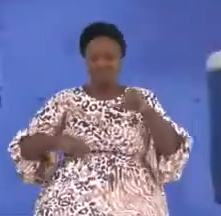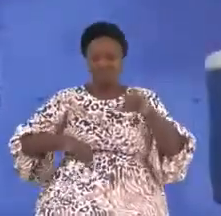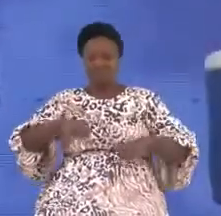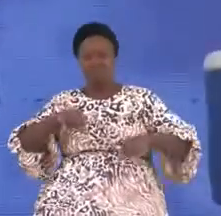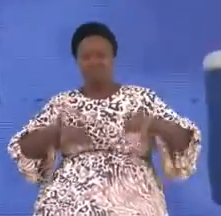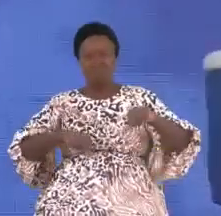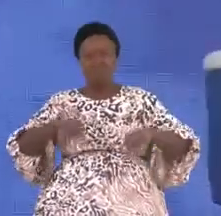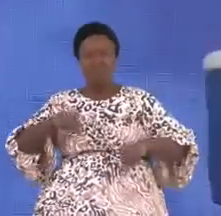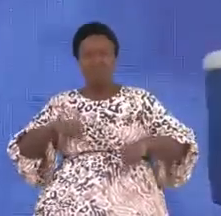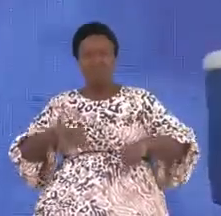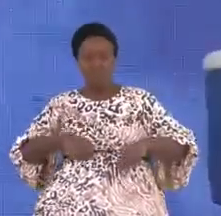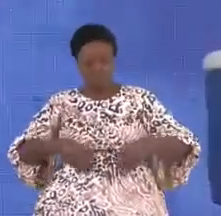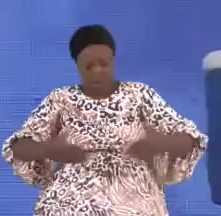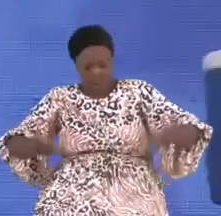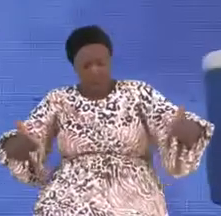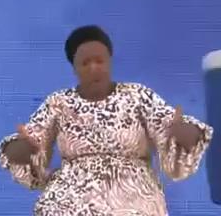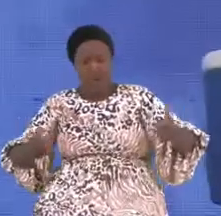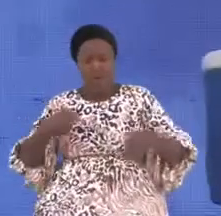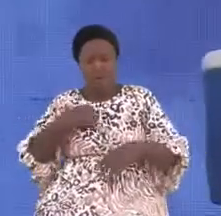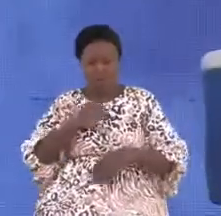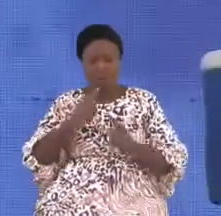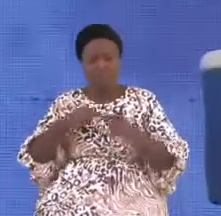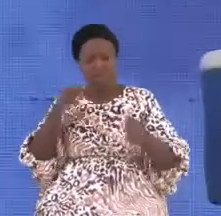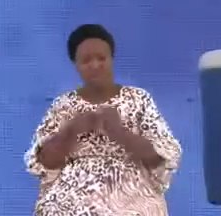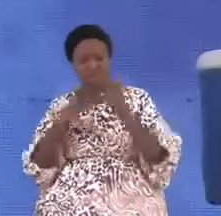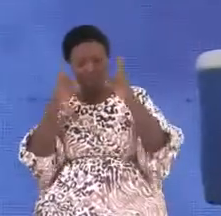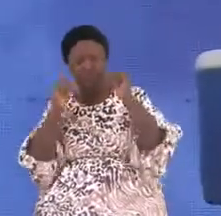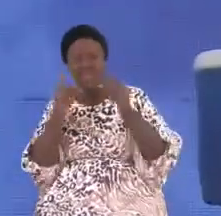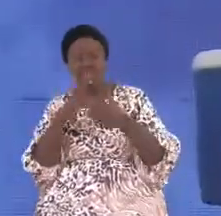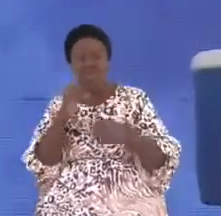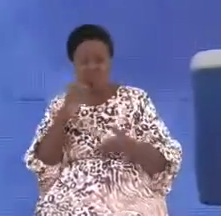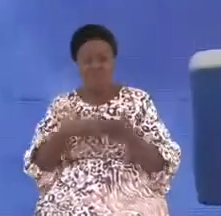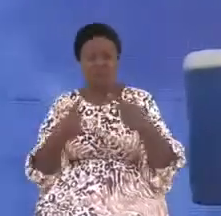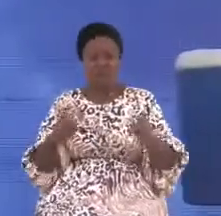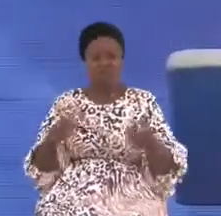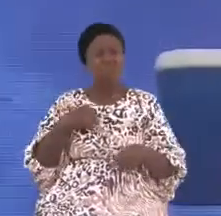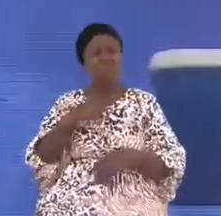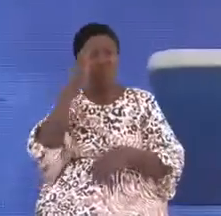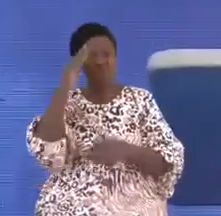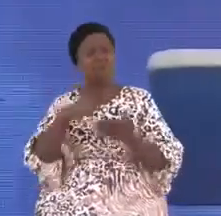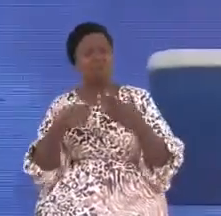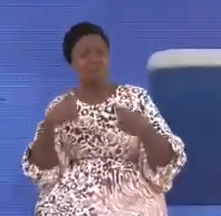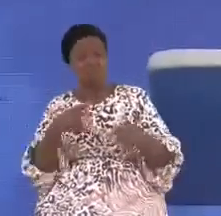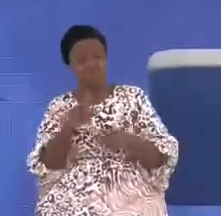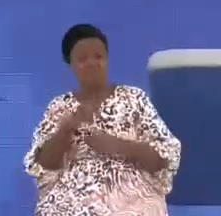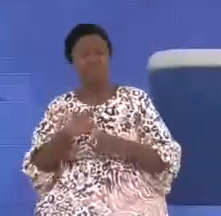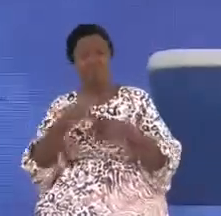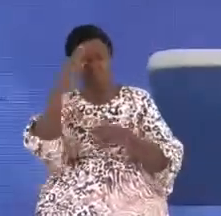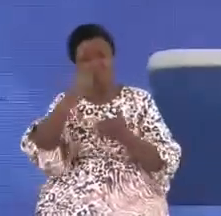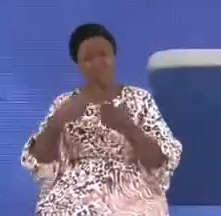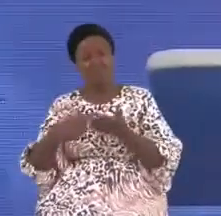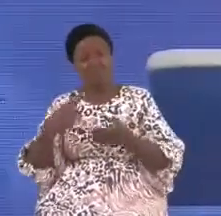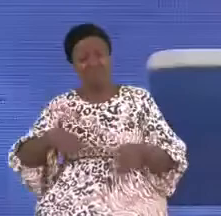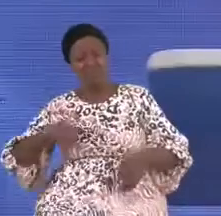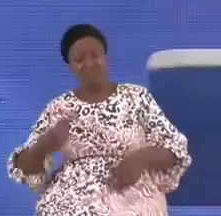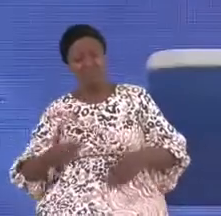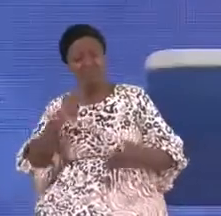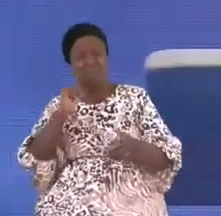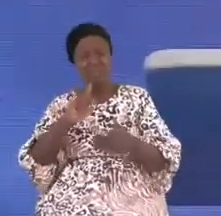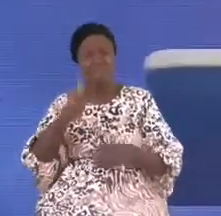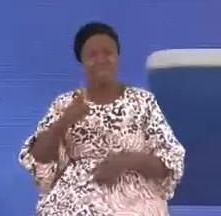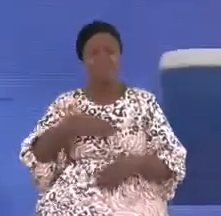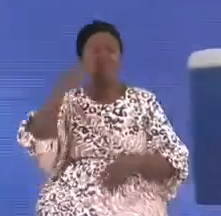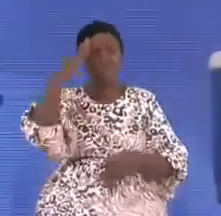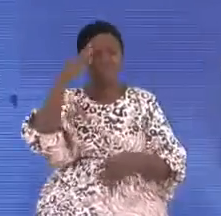yes we spoke against moses and we know the consequence i'm ashamed of what i've done i'm